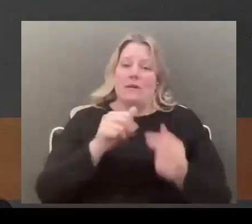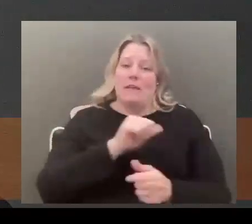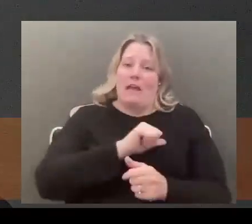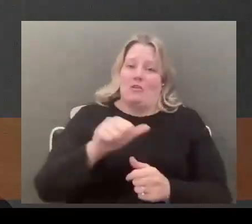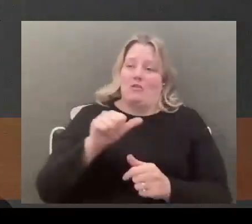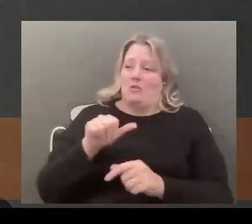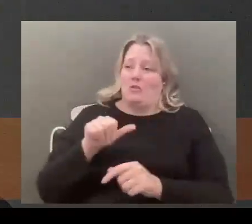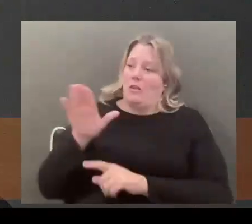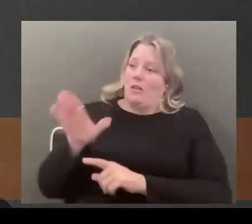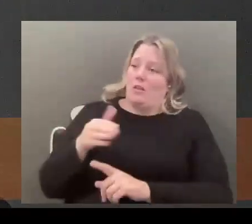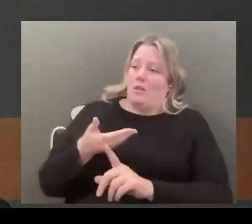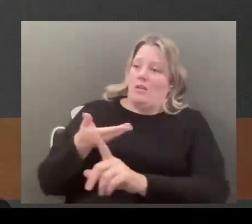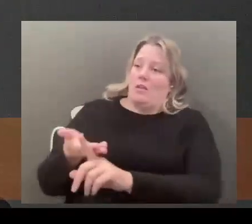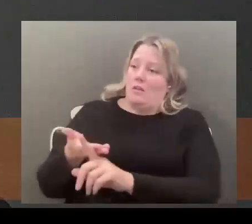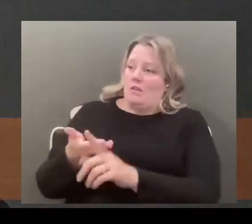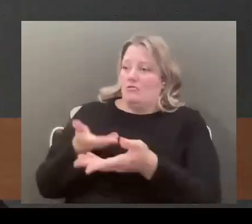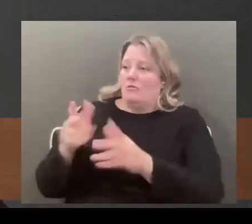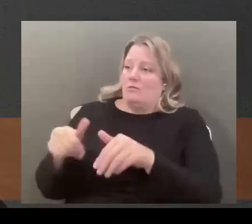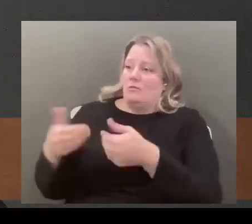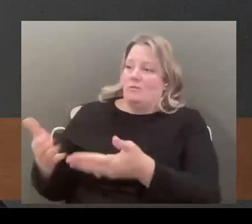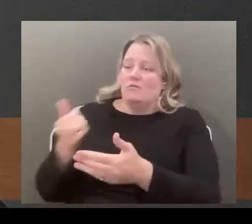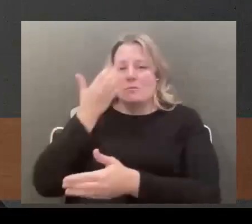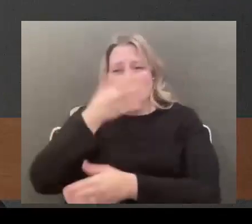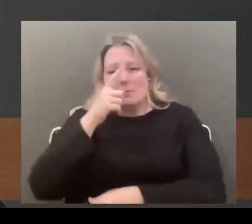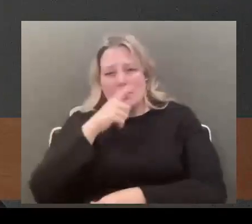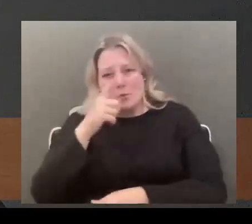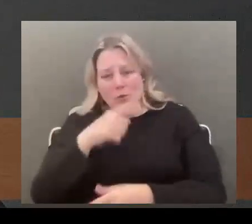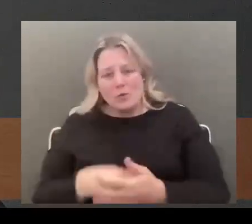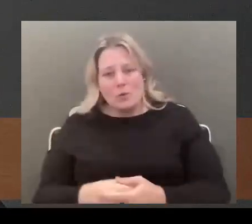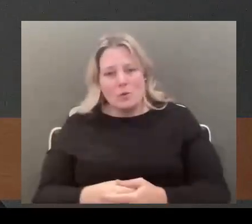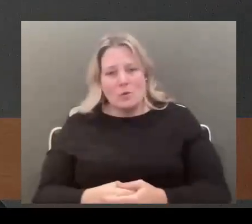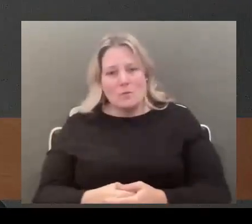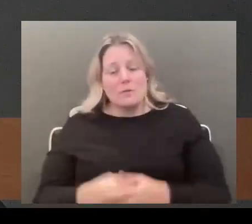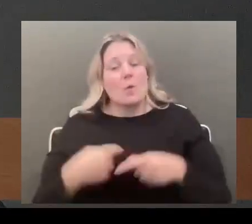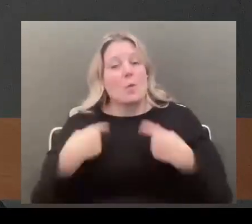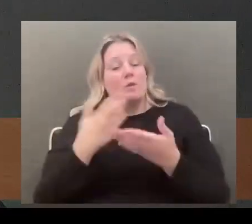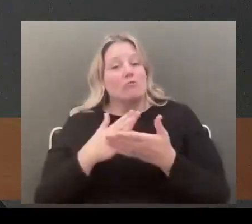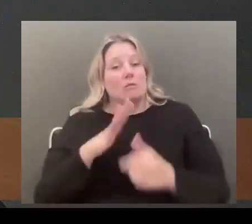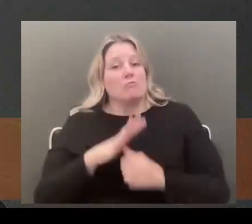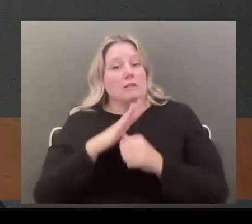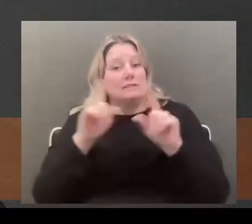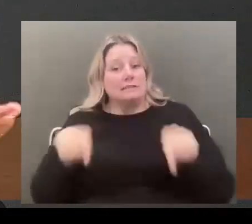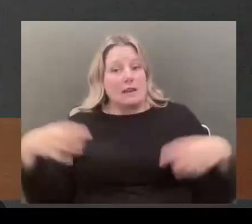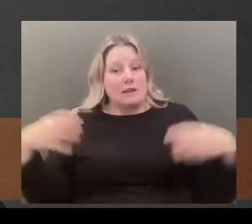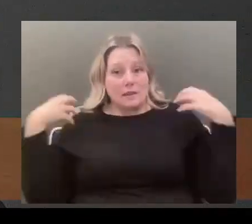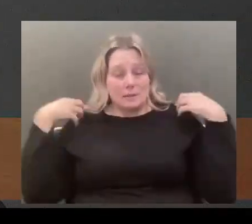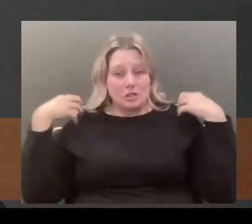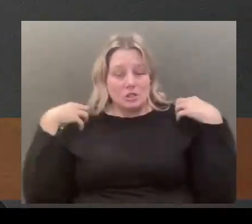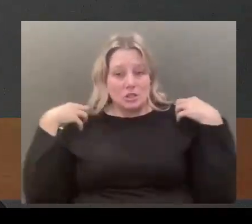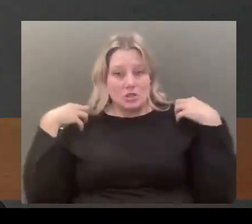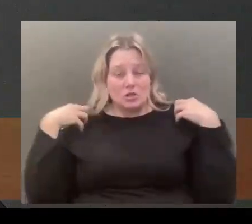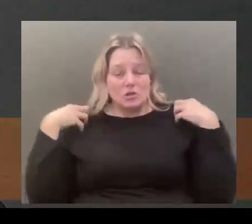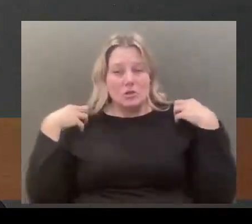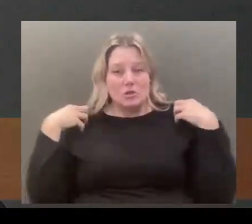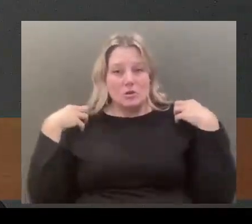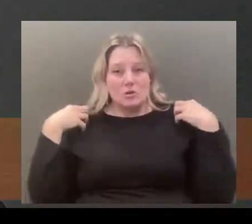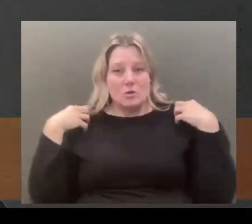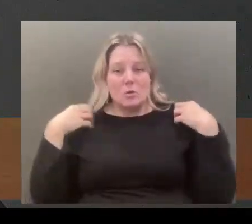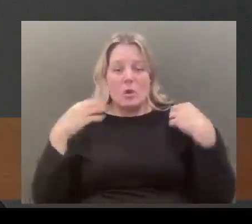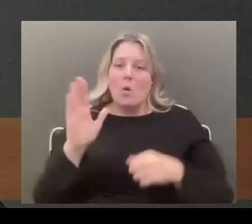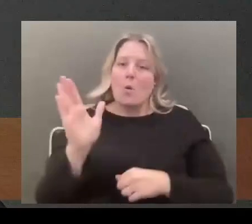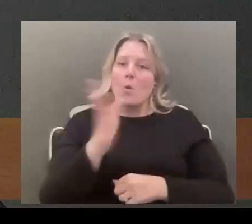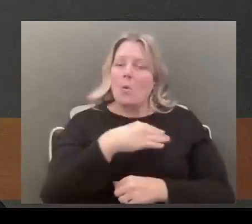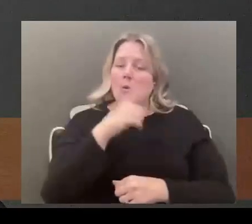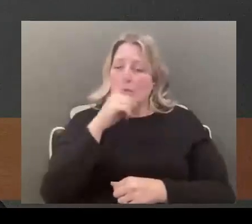And we were sort of impressed at the beginning of the commission when all of the people that belong to the Victorian